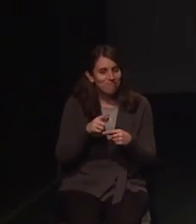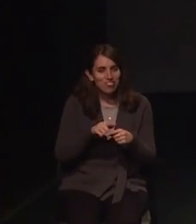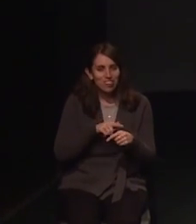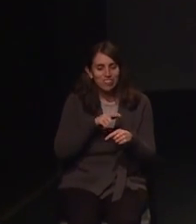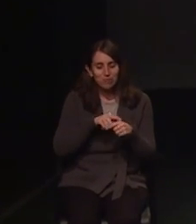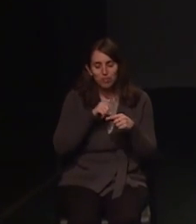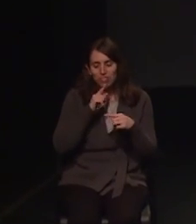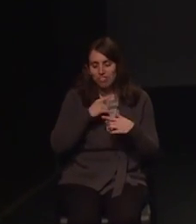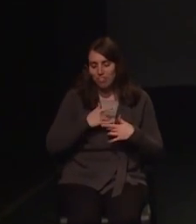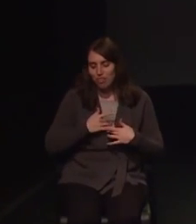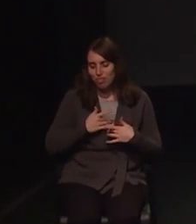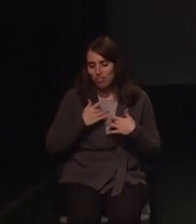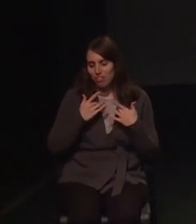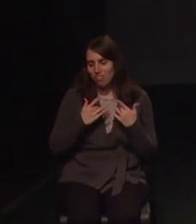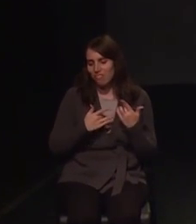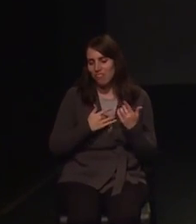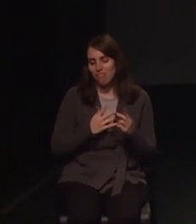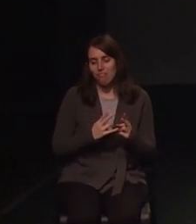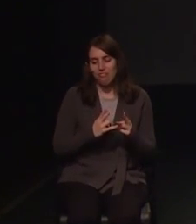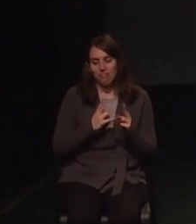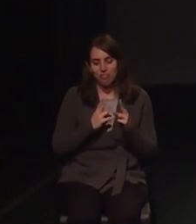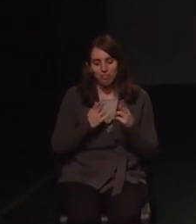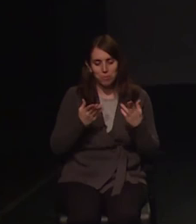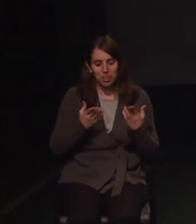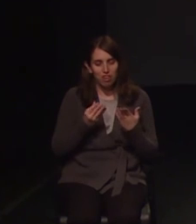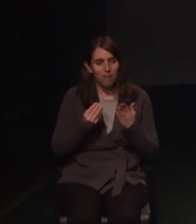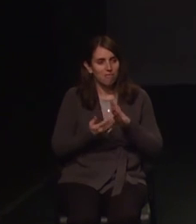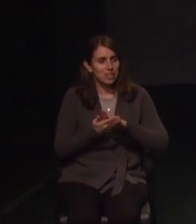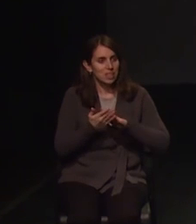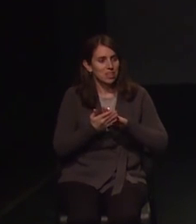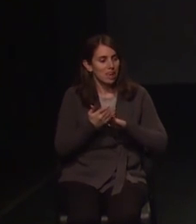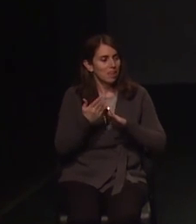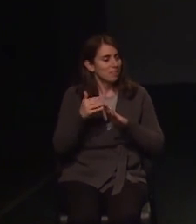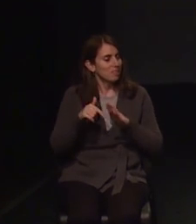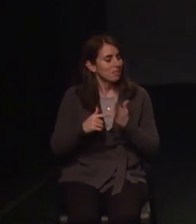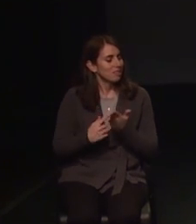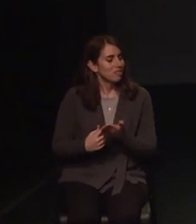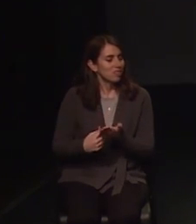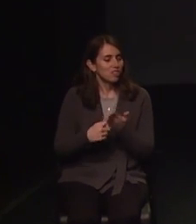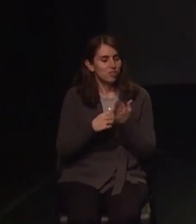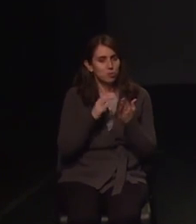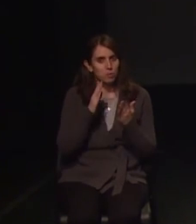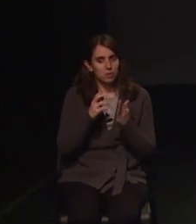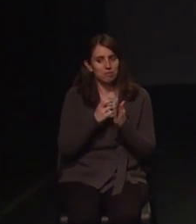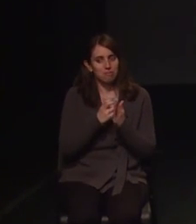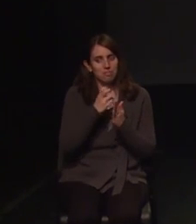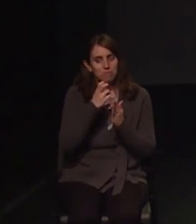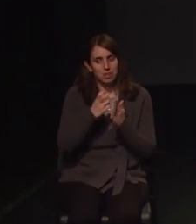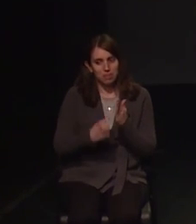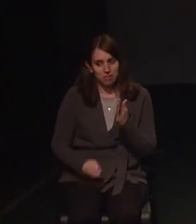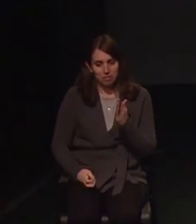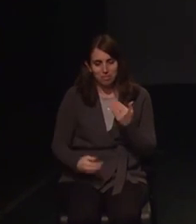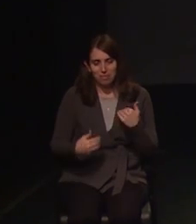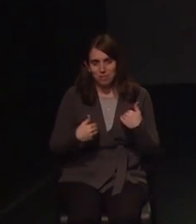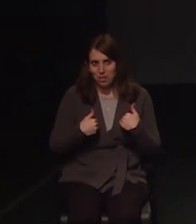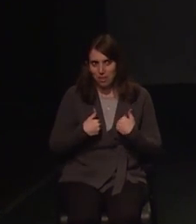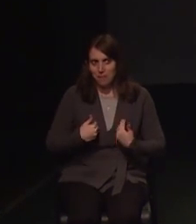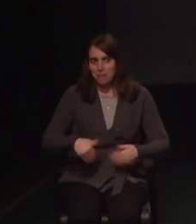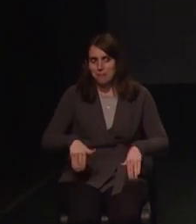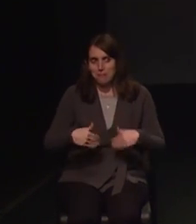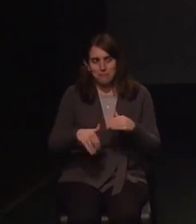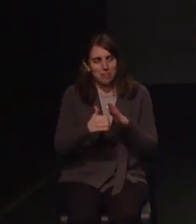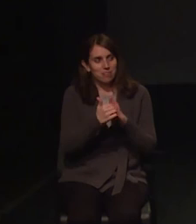to be here today and to facilitate this conversation. So we're going to jump right in because we have quite an agenda to share with